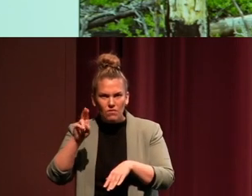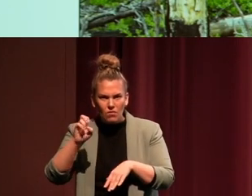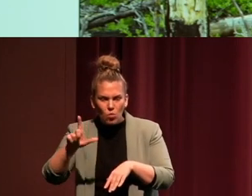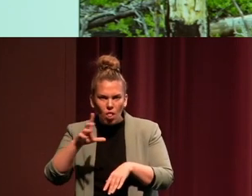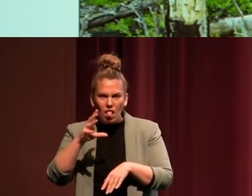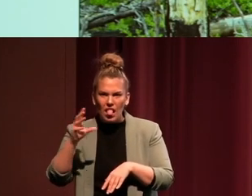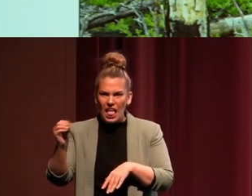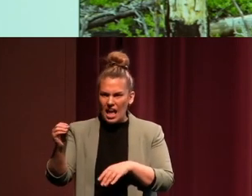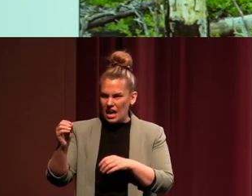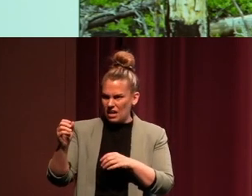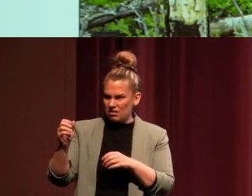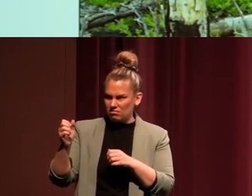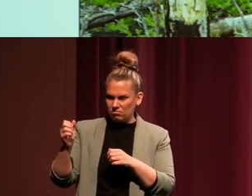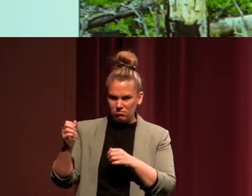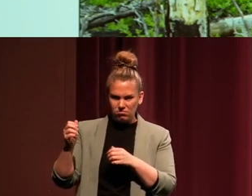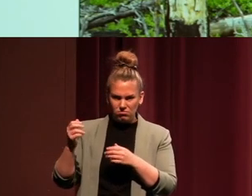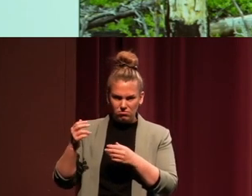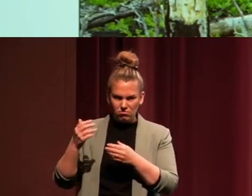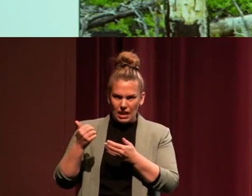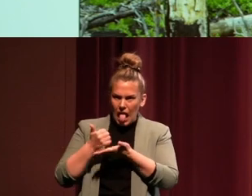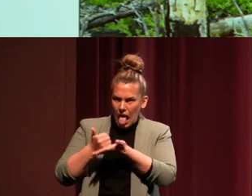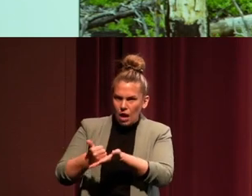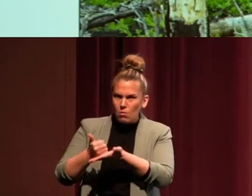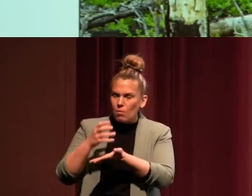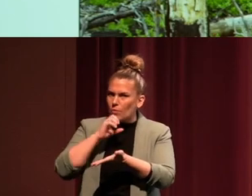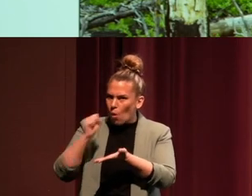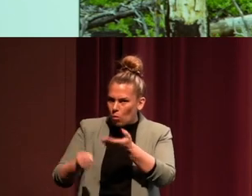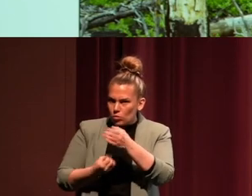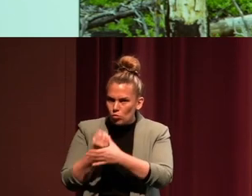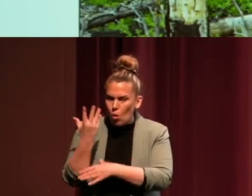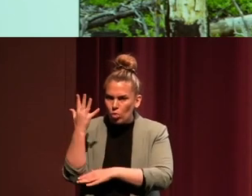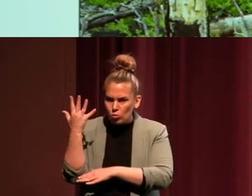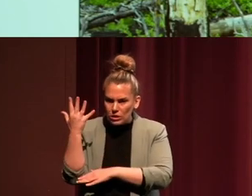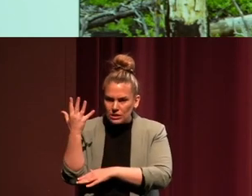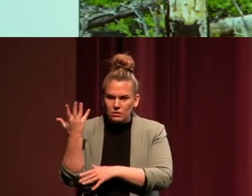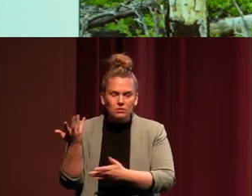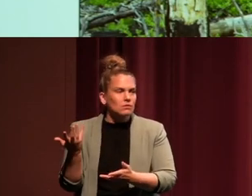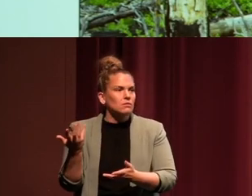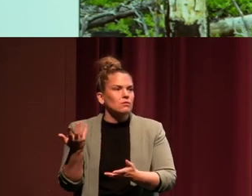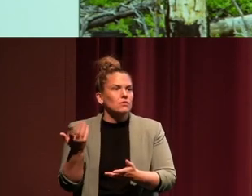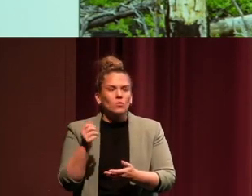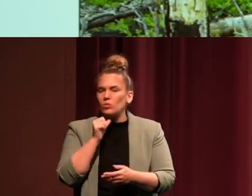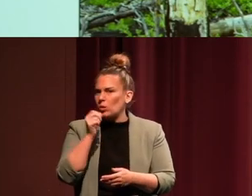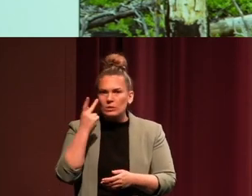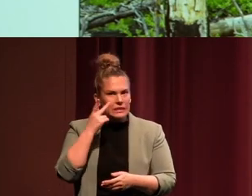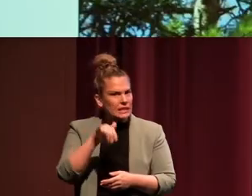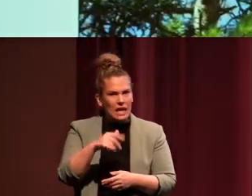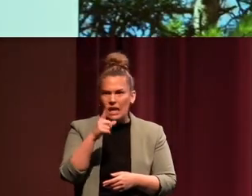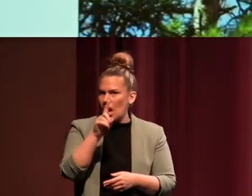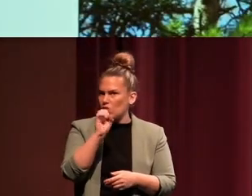This is not something that this landscape has seen in hundreds of years and perhaps not ever.